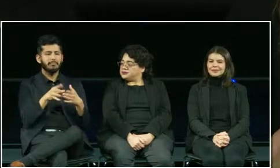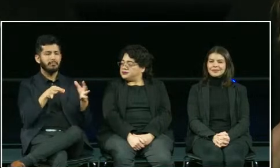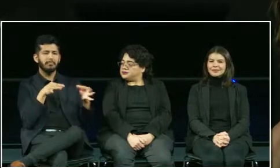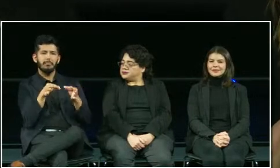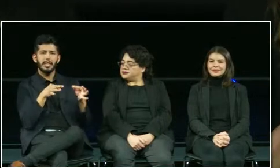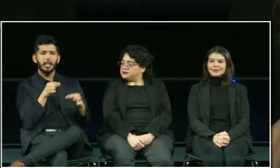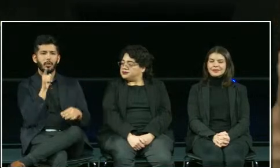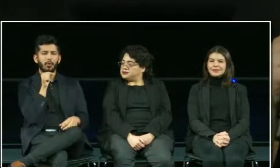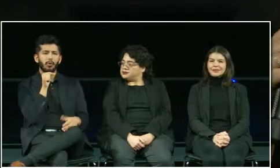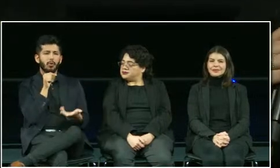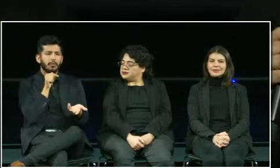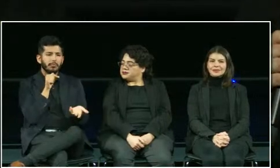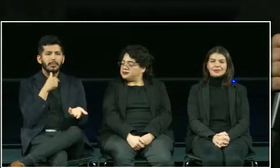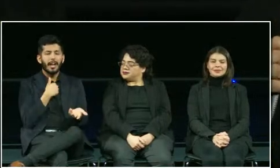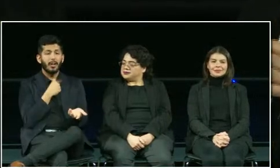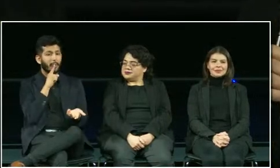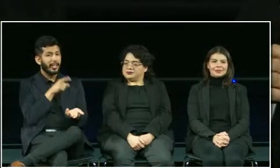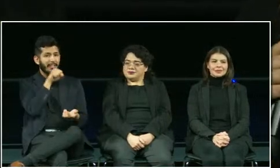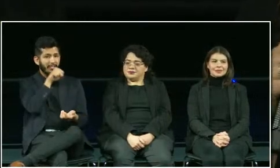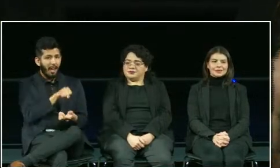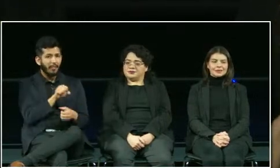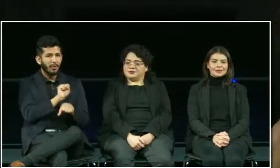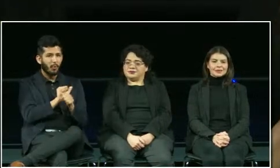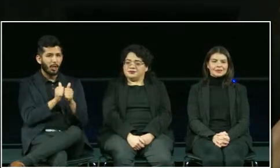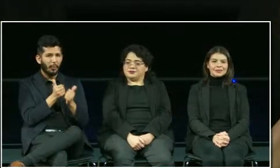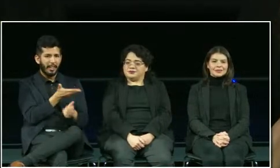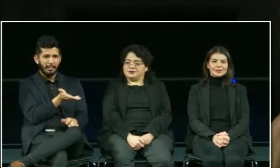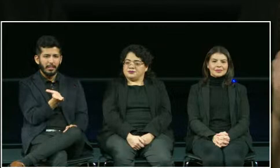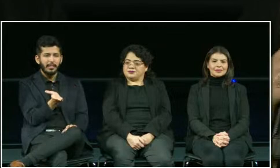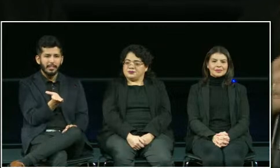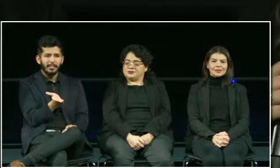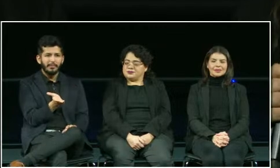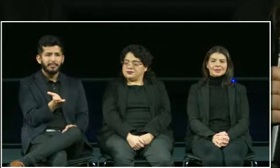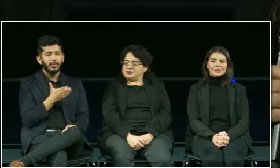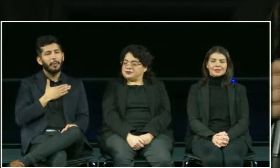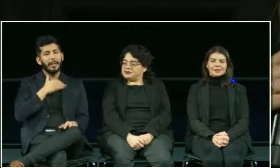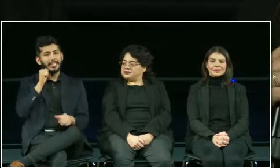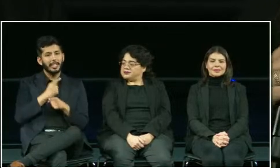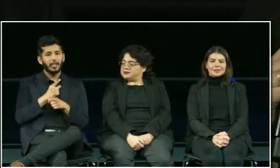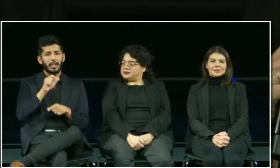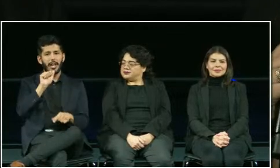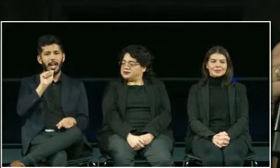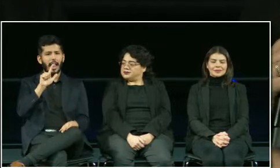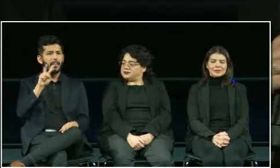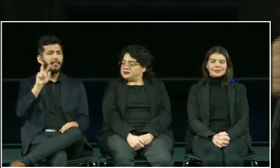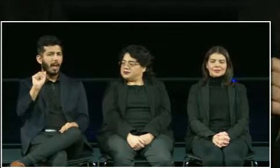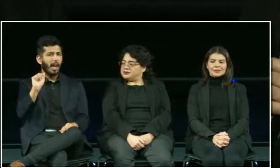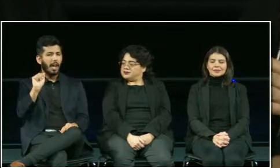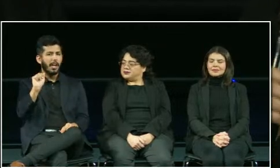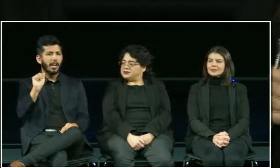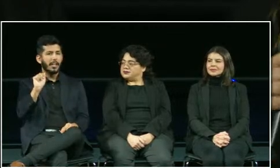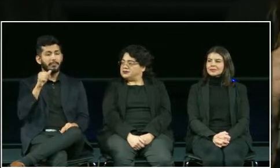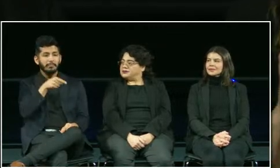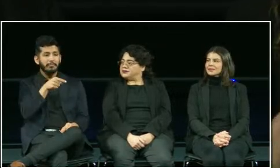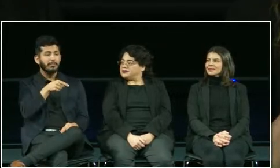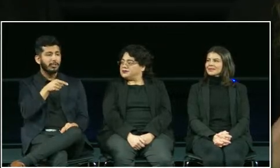really love to work with. And so my sister Alba, the bad nun,